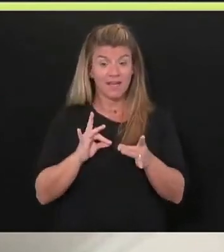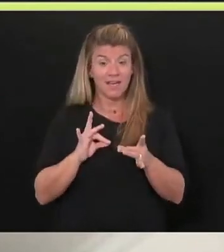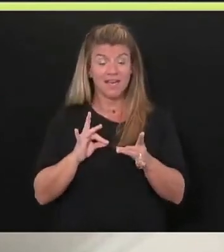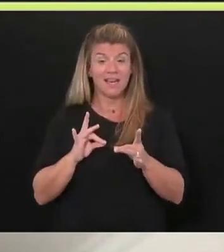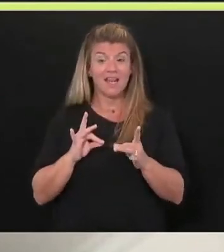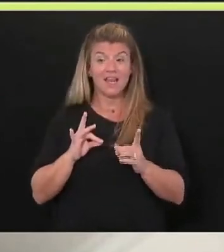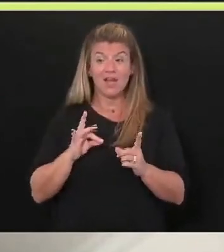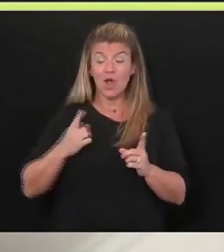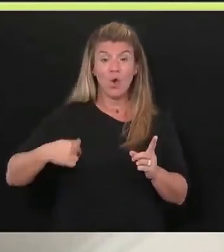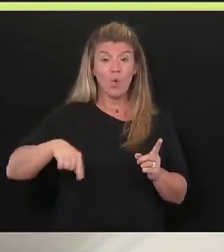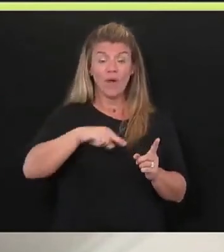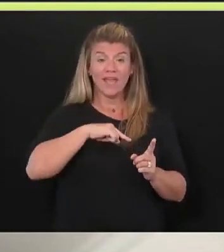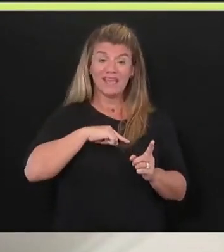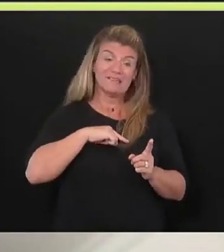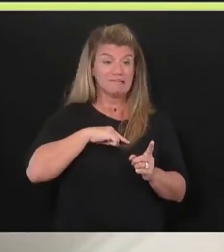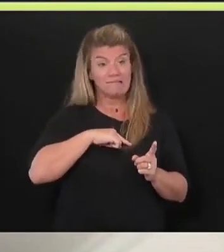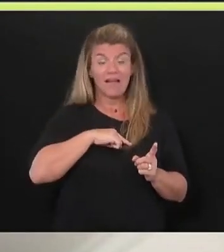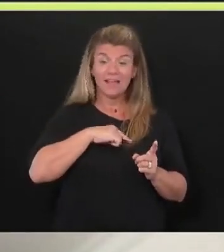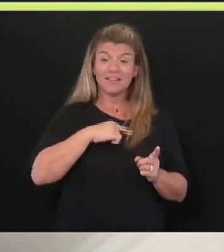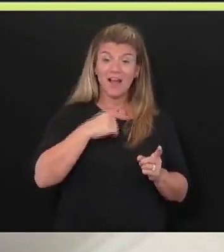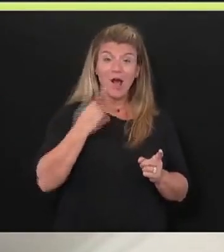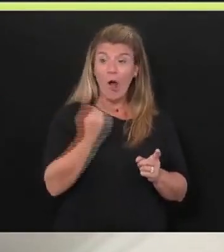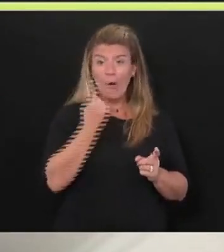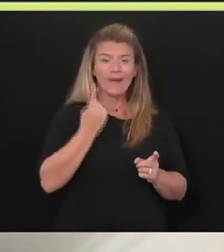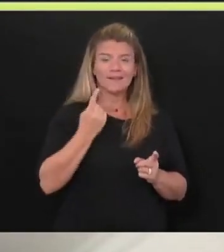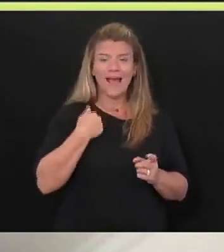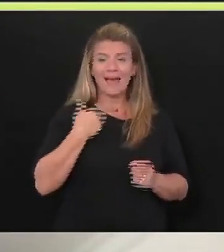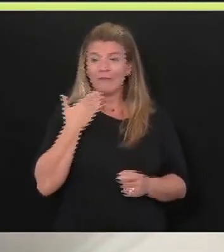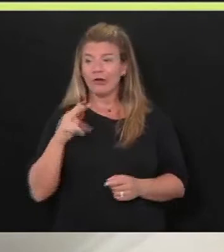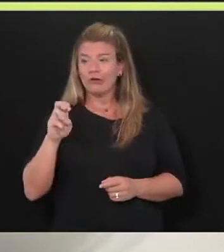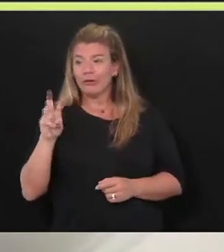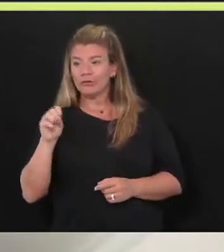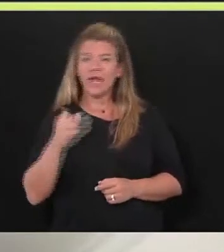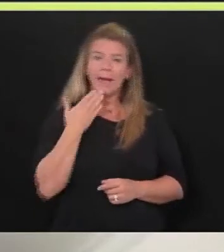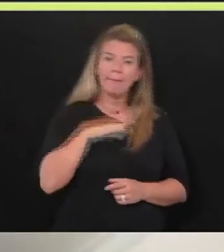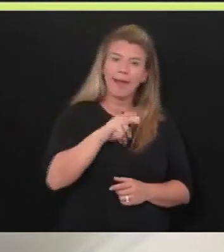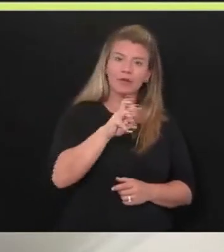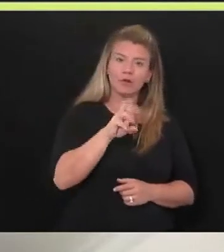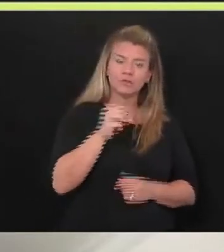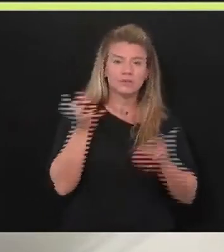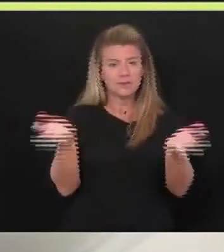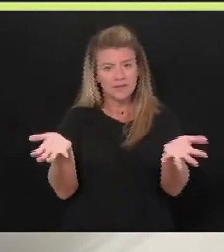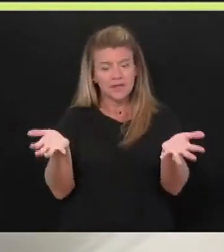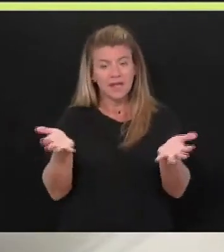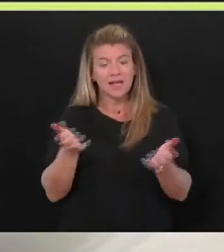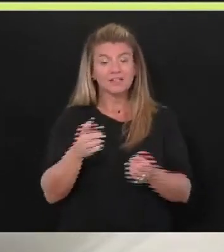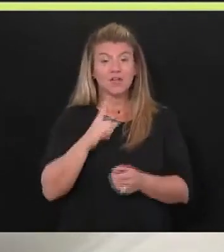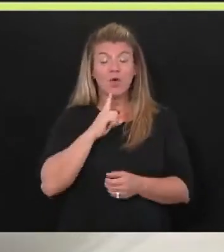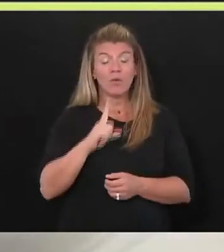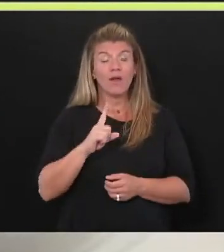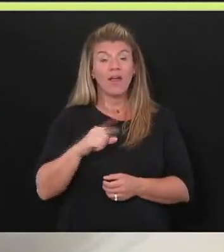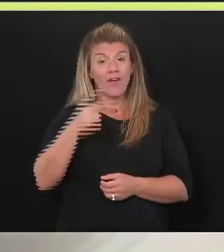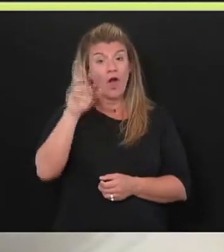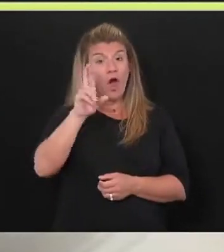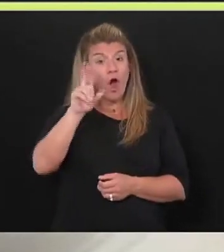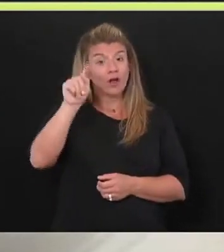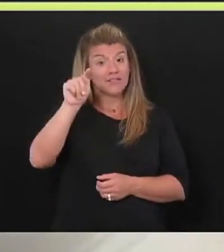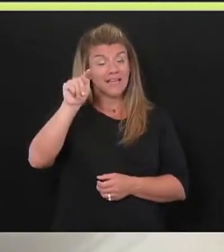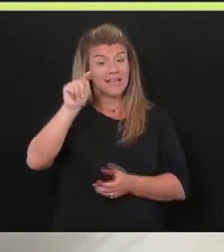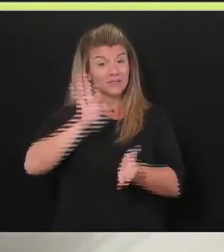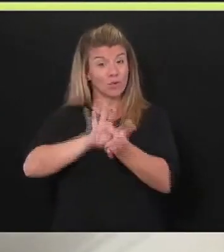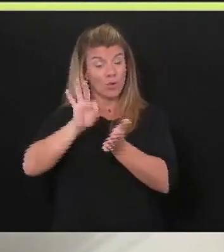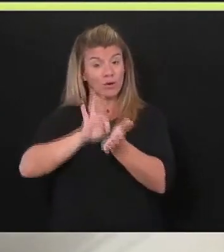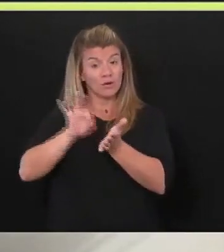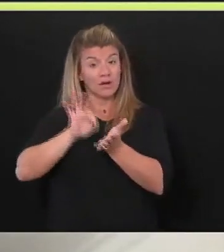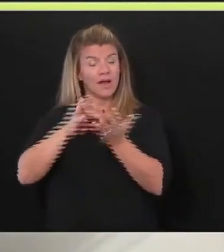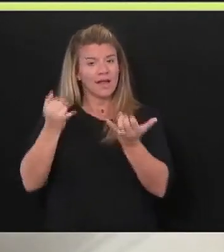have some good news and we have some bad news. And the good news is that our RT, or reproductive score,